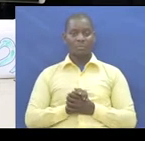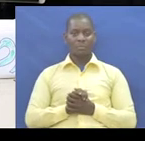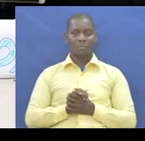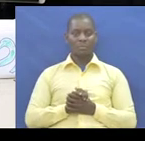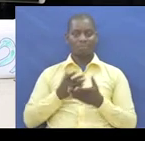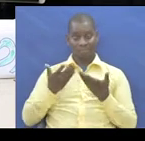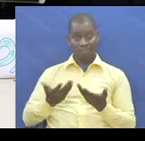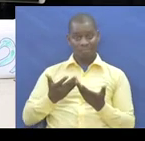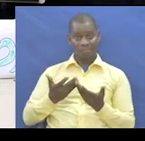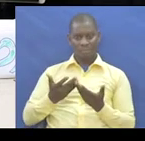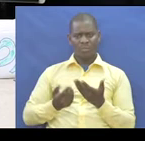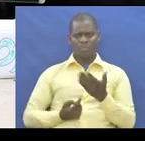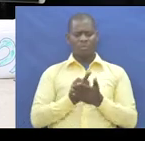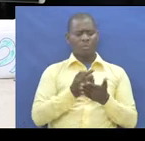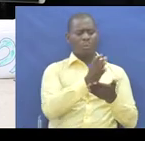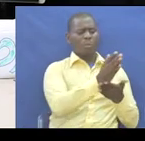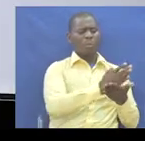from interaction